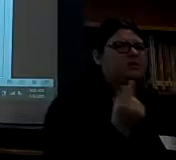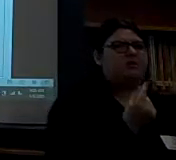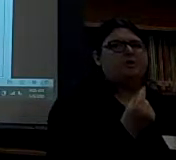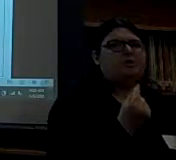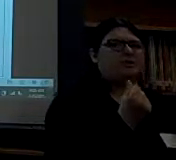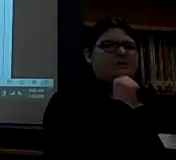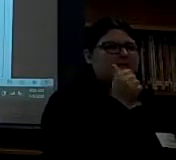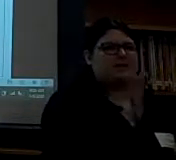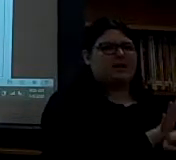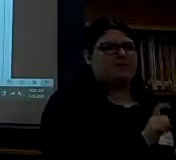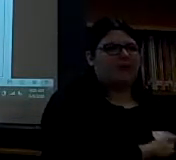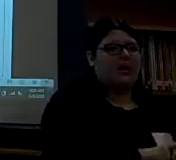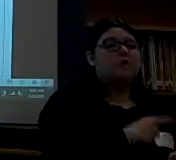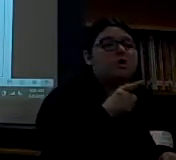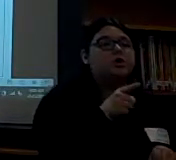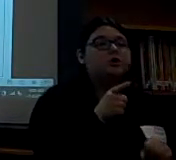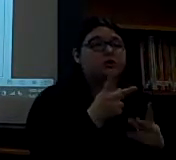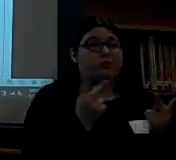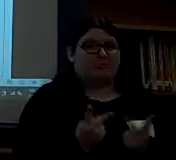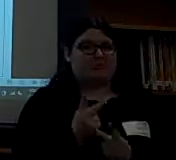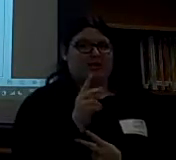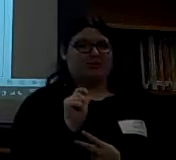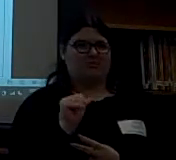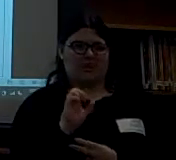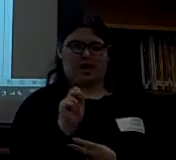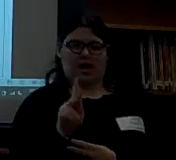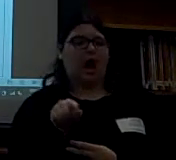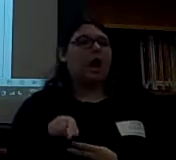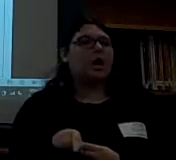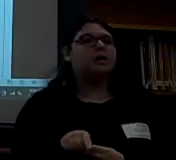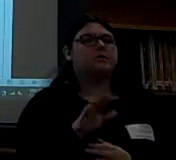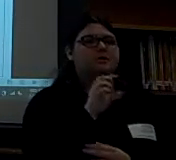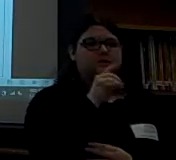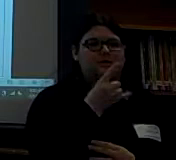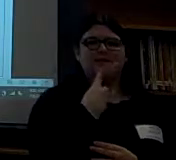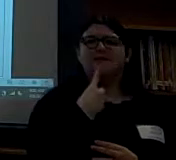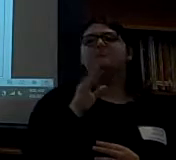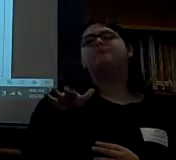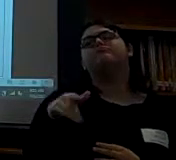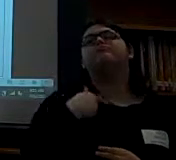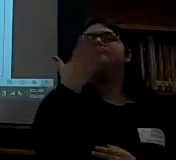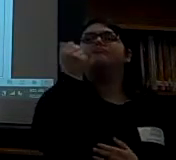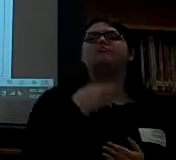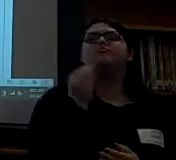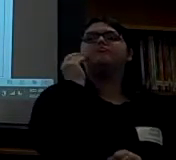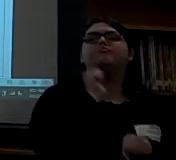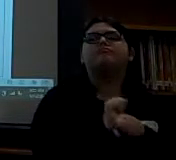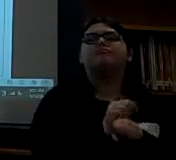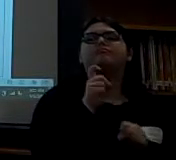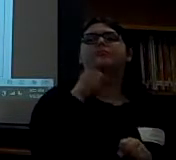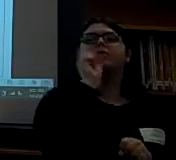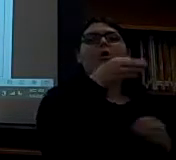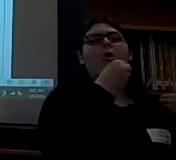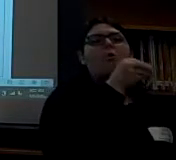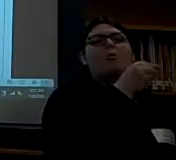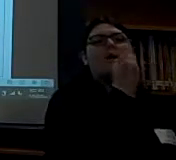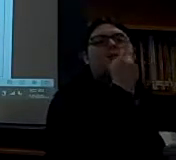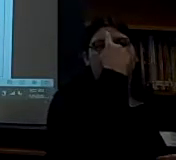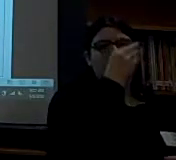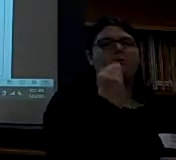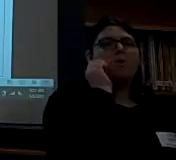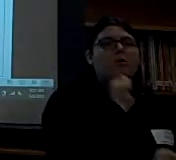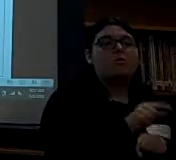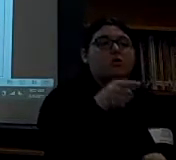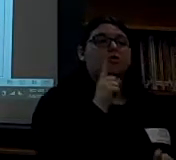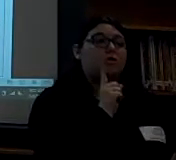have enough time to do it. You're in a place of yuck, and your child comes to you and they say, oh, I forgot to do my homework, I need to run out and get a poster board. You are probably